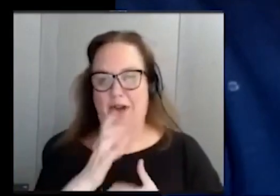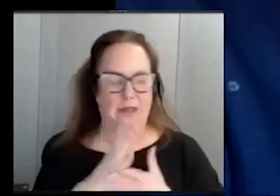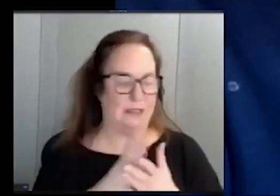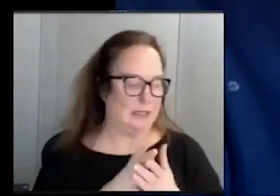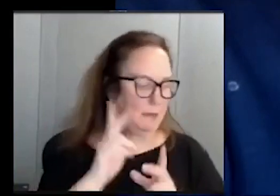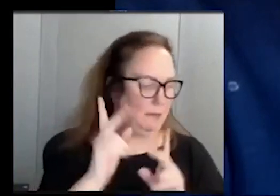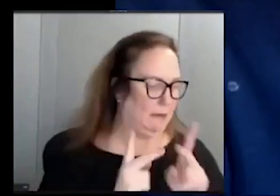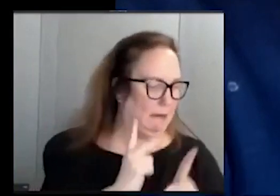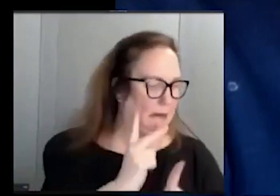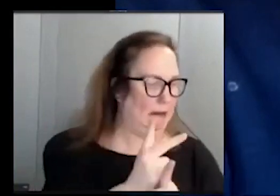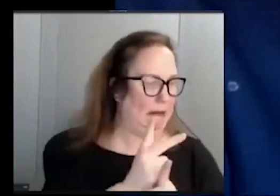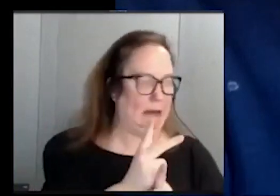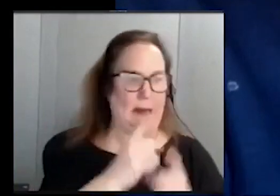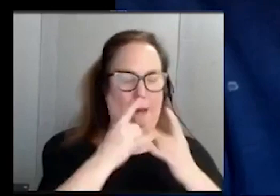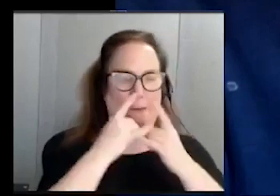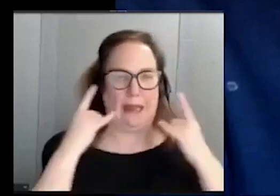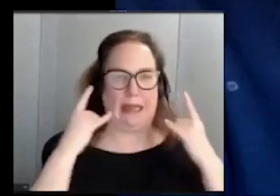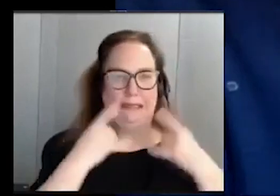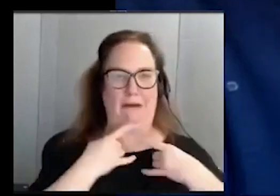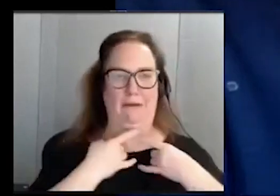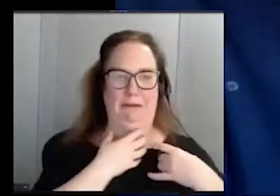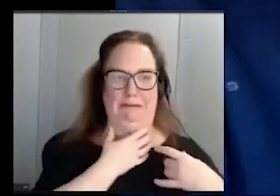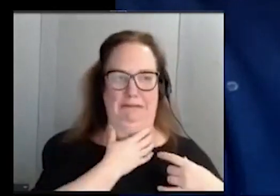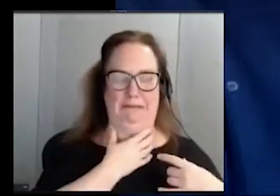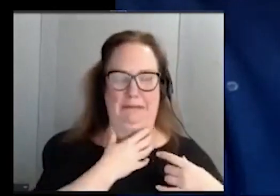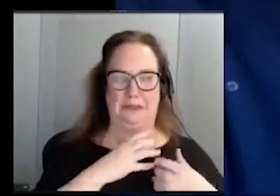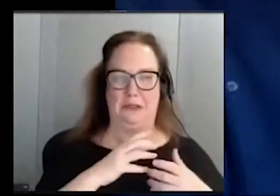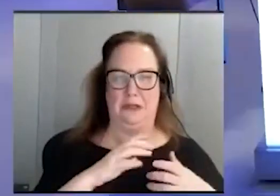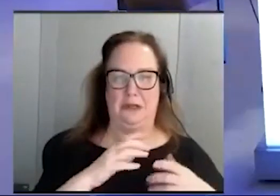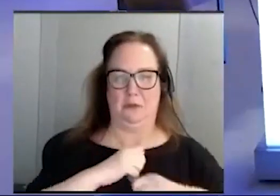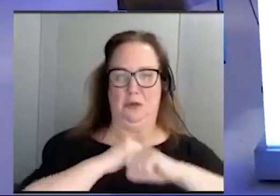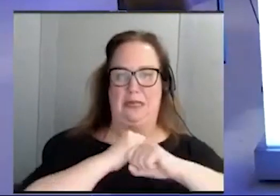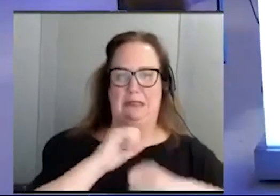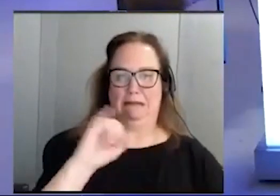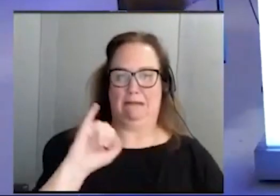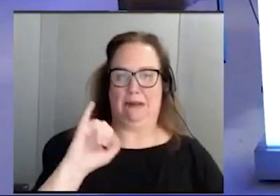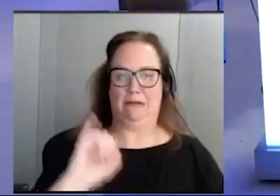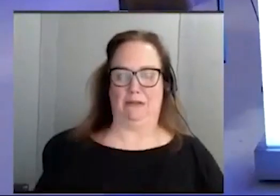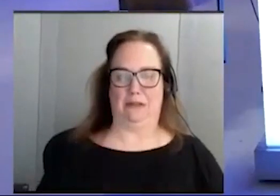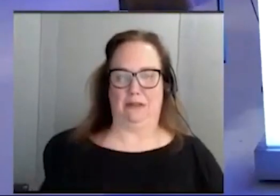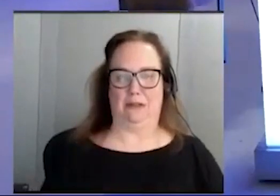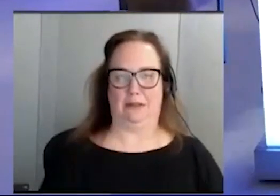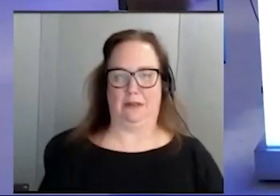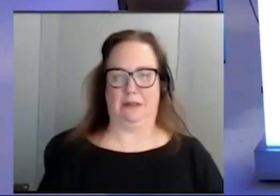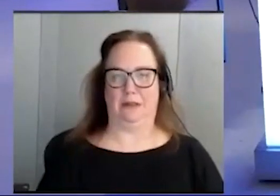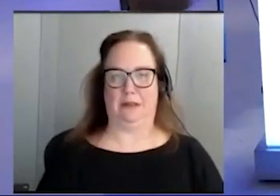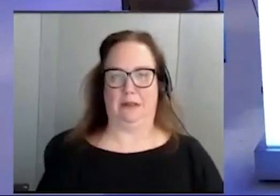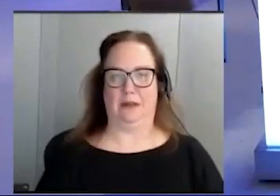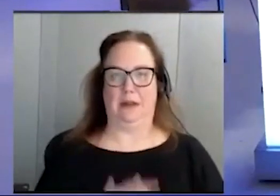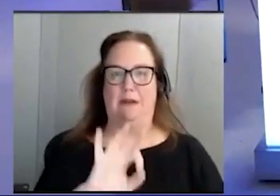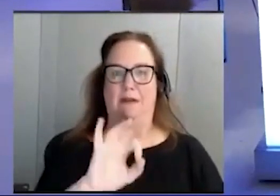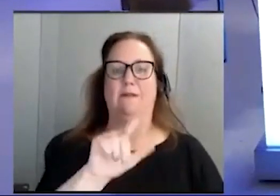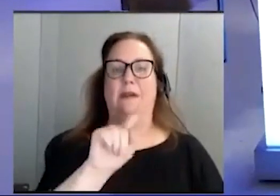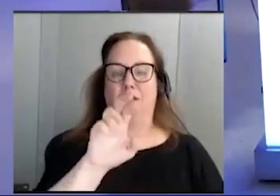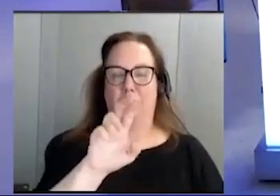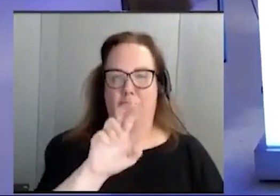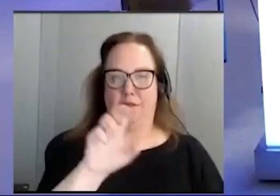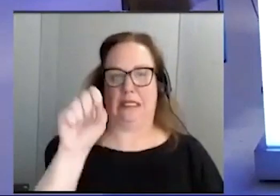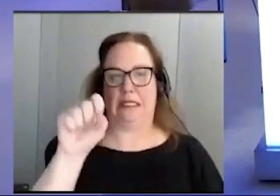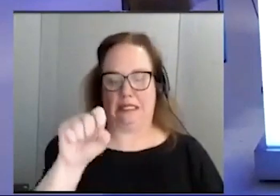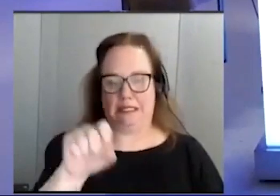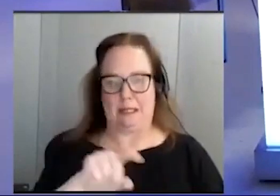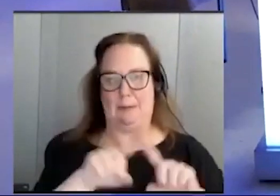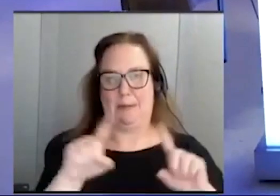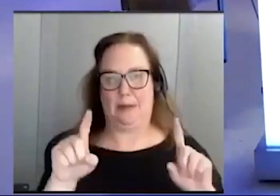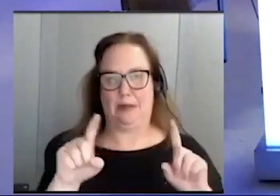almost have to have a mask over that to protect the infection. And by that, I mean filter. In a way, but a